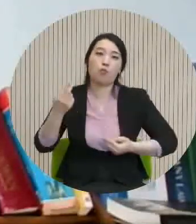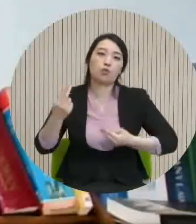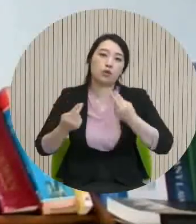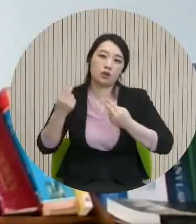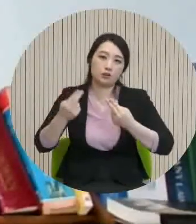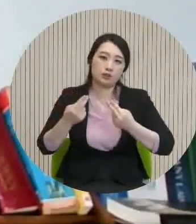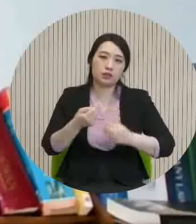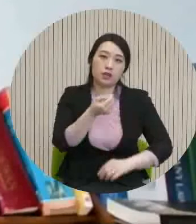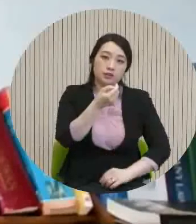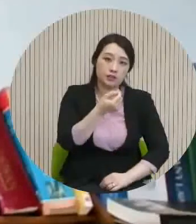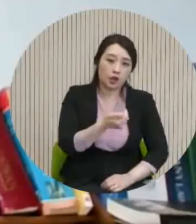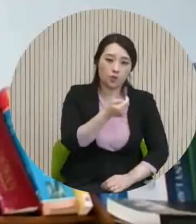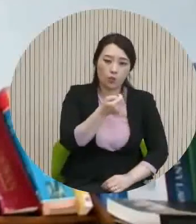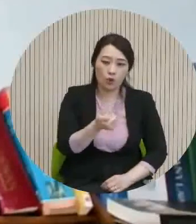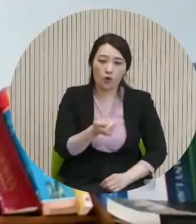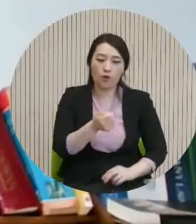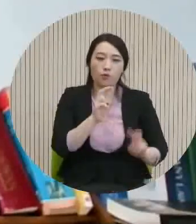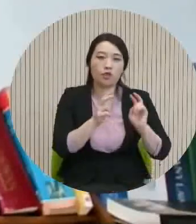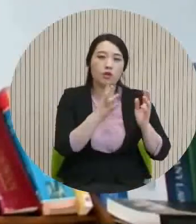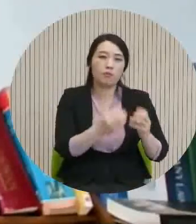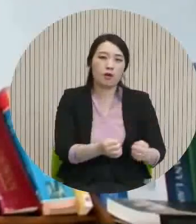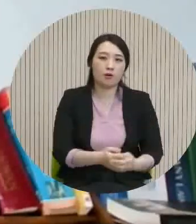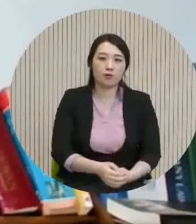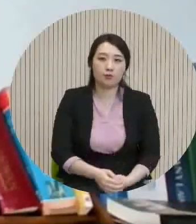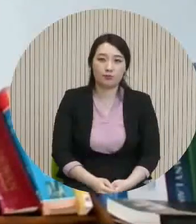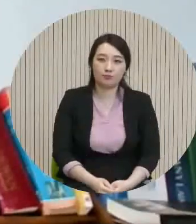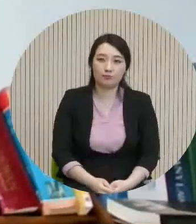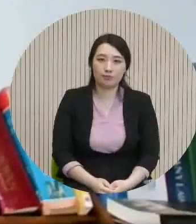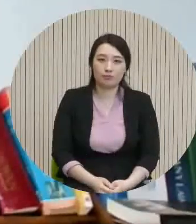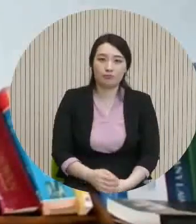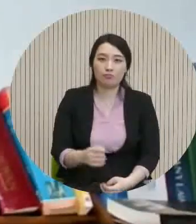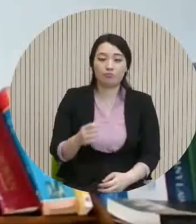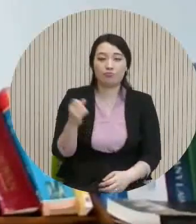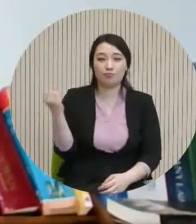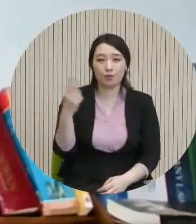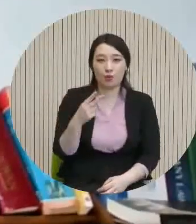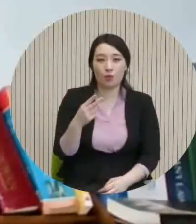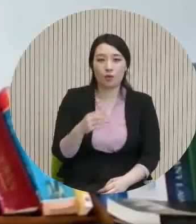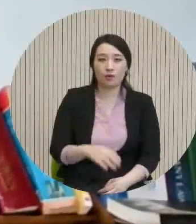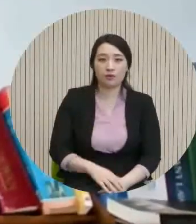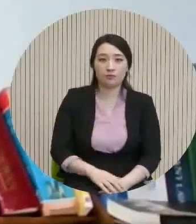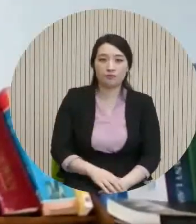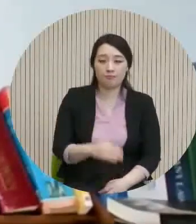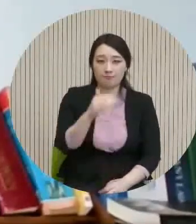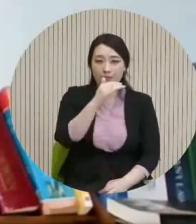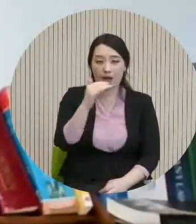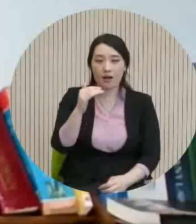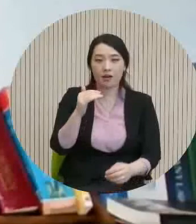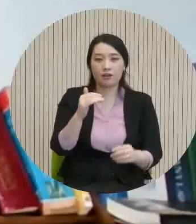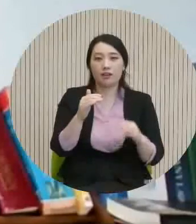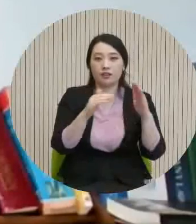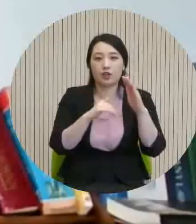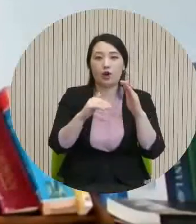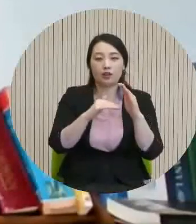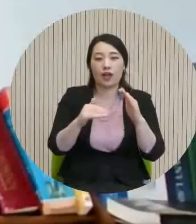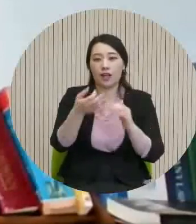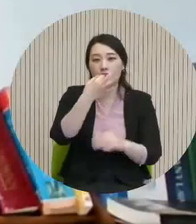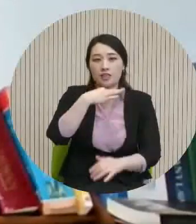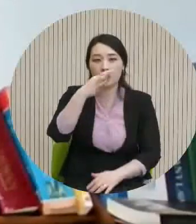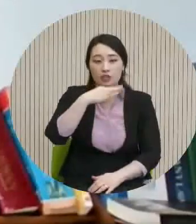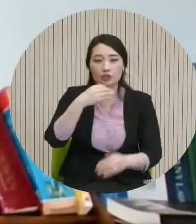copyright holders and the use of digital contents, and this kind of conflicts happen a lot in